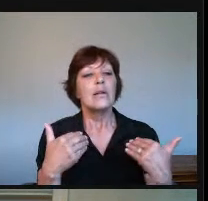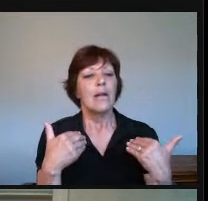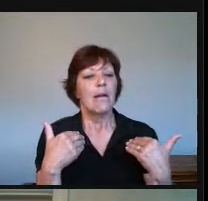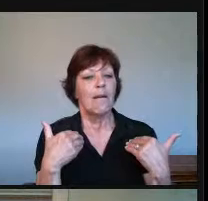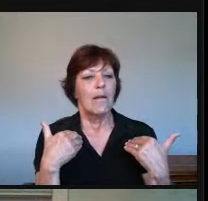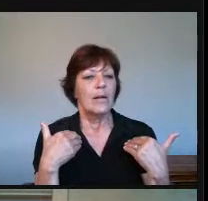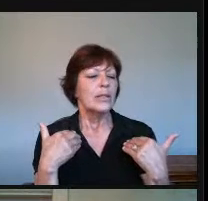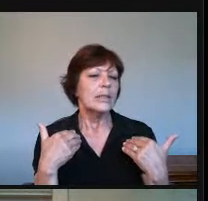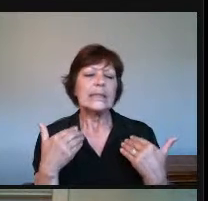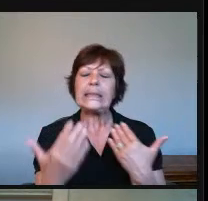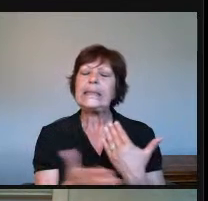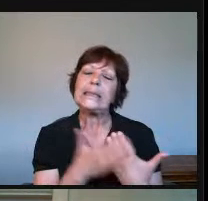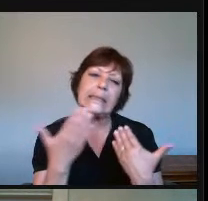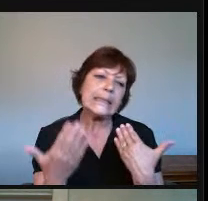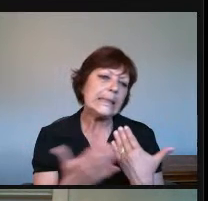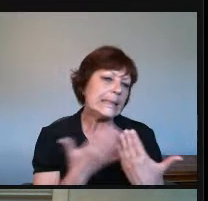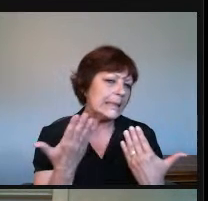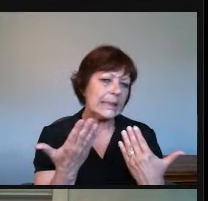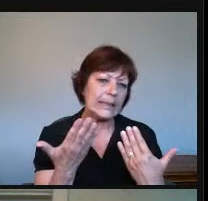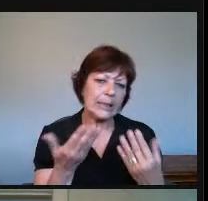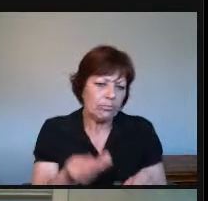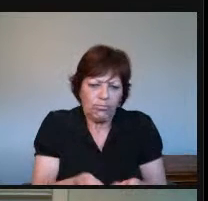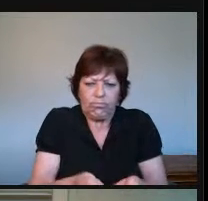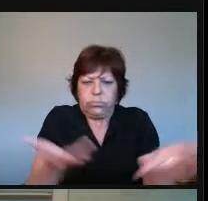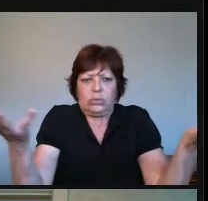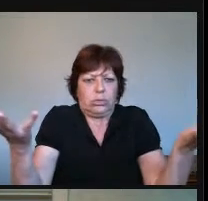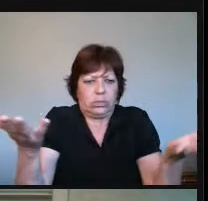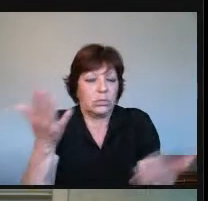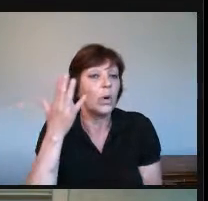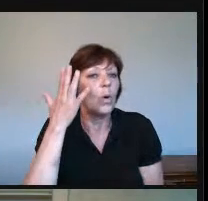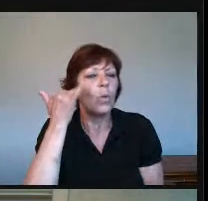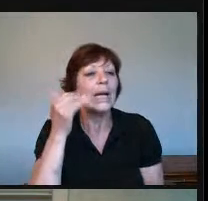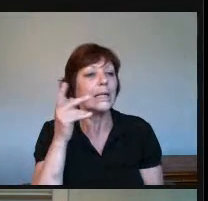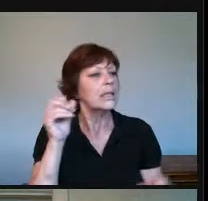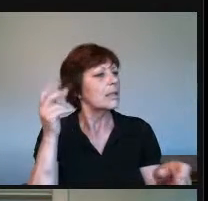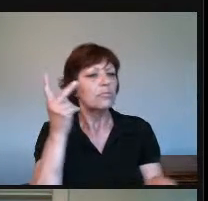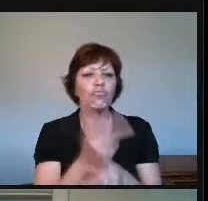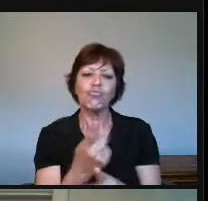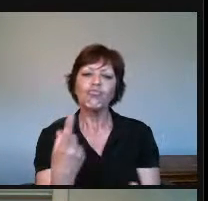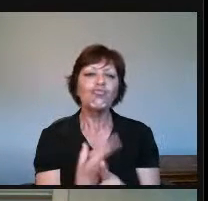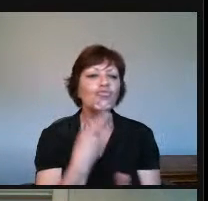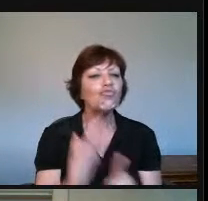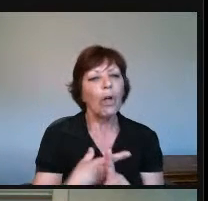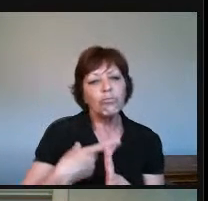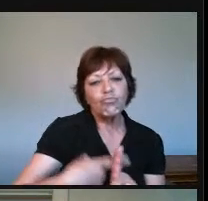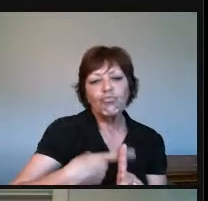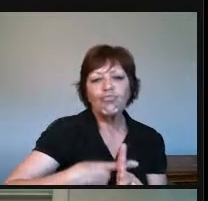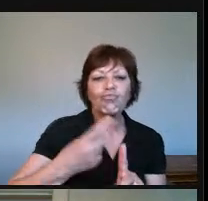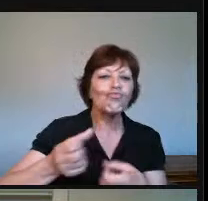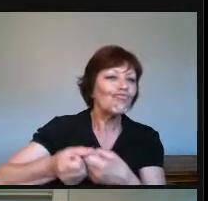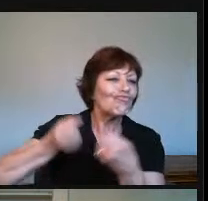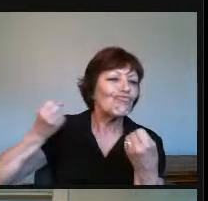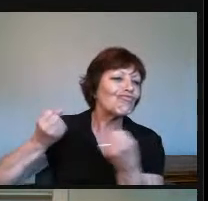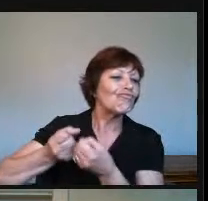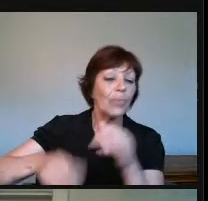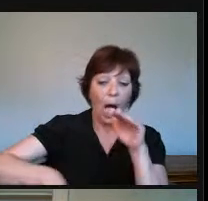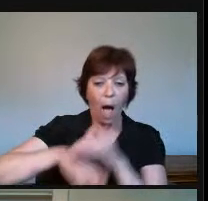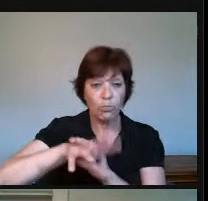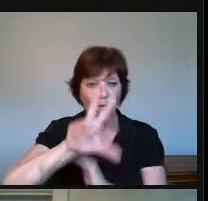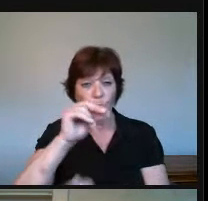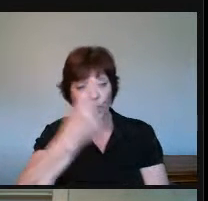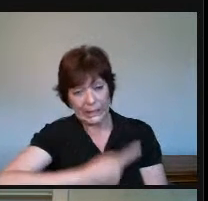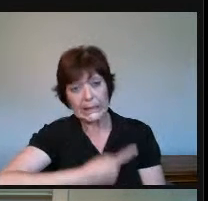It is very easily distributed because it can be kept in a routine refrigerator up to 30